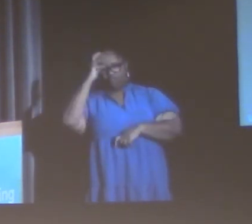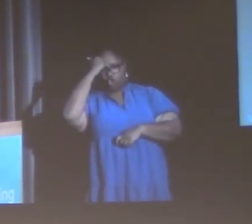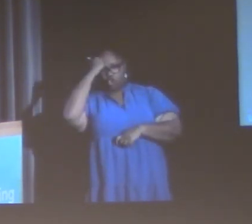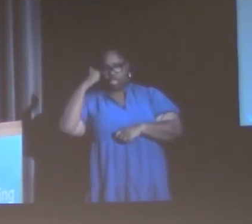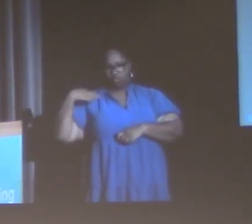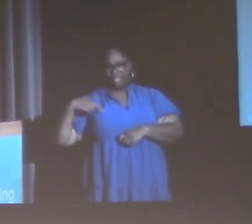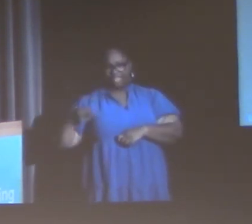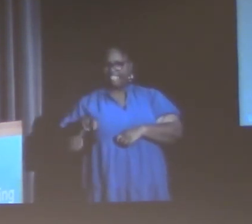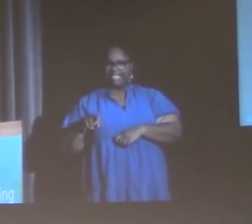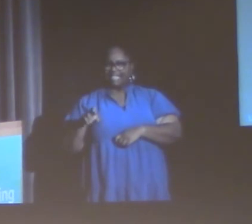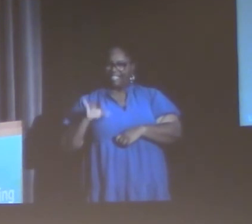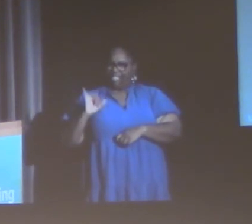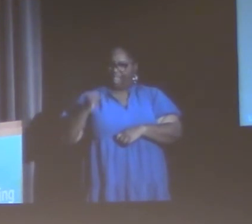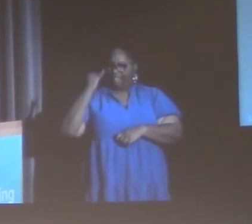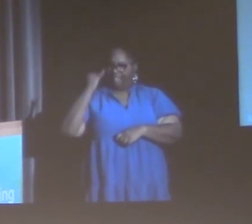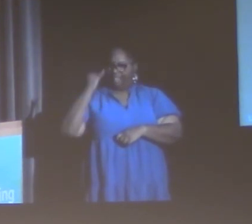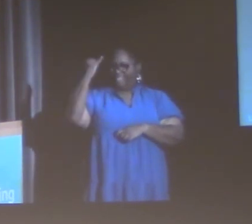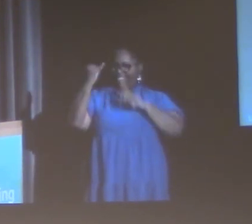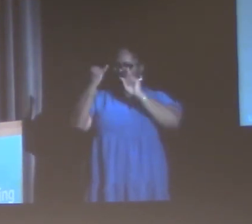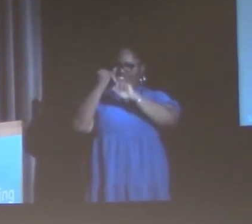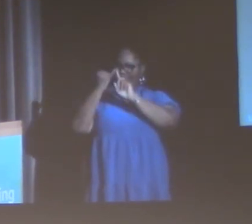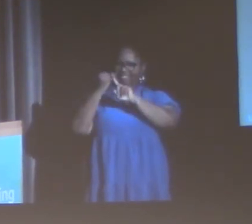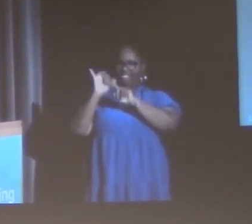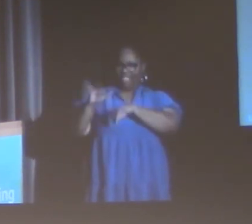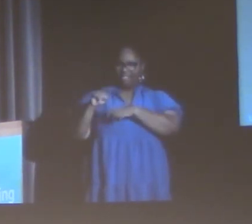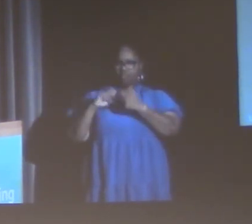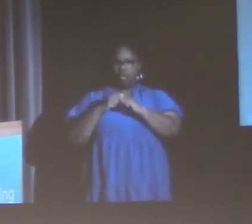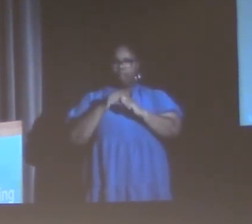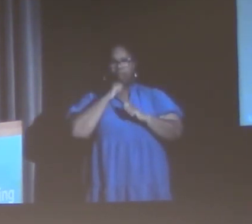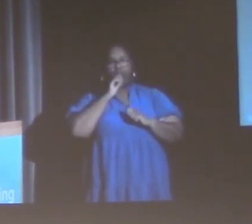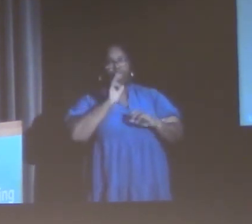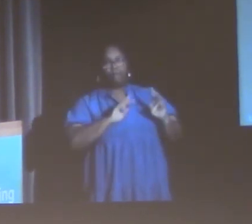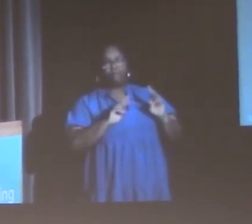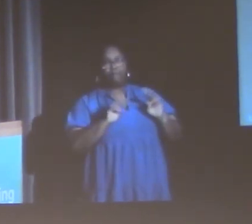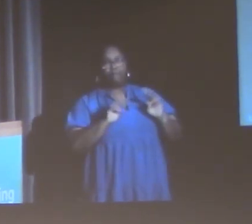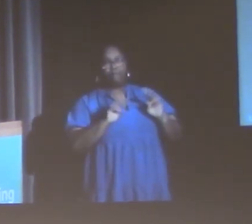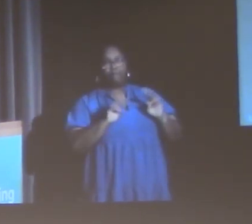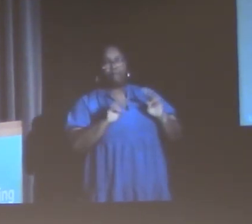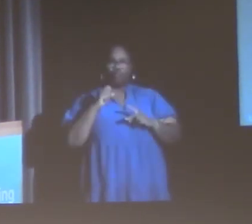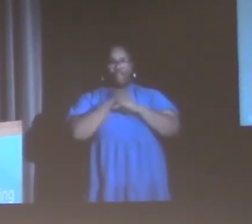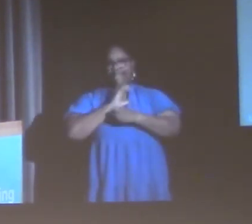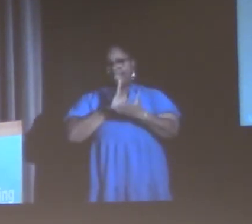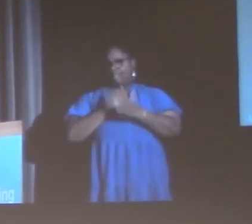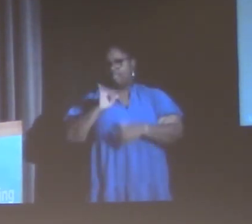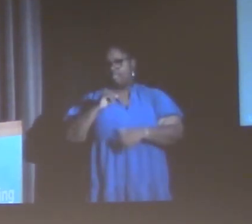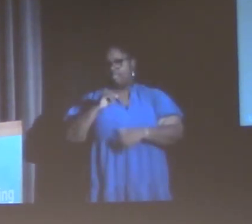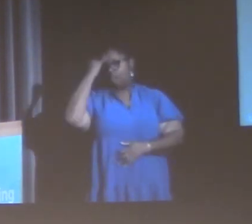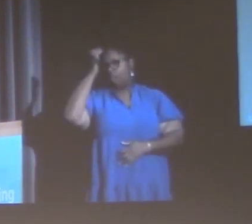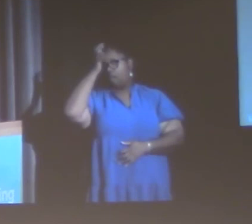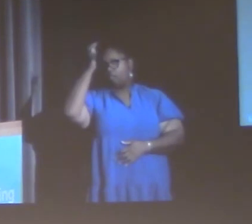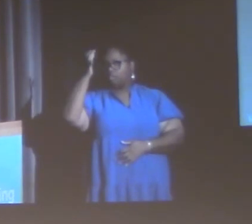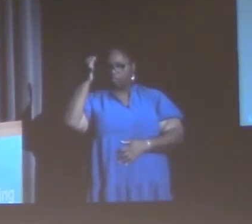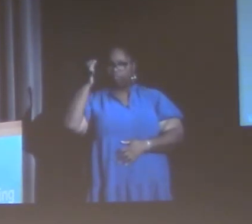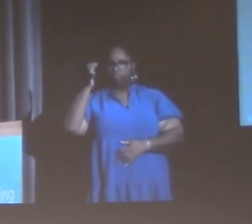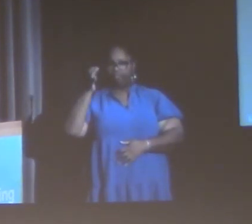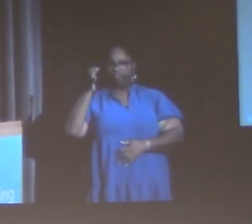And when, we have to fight the ideology. And it's